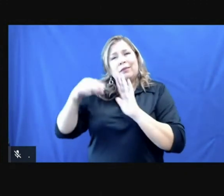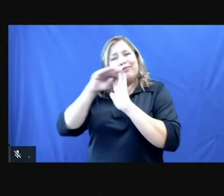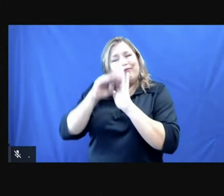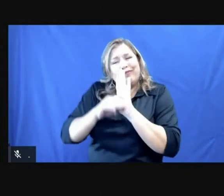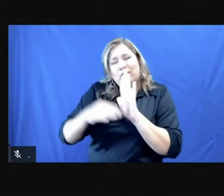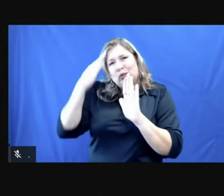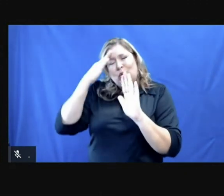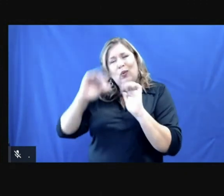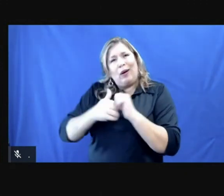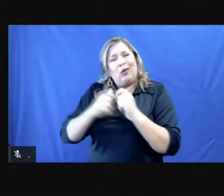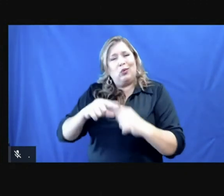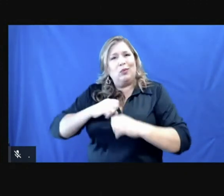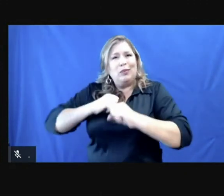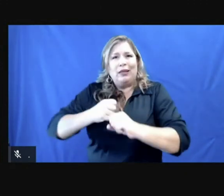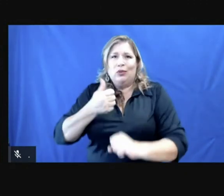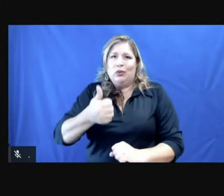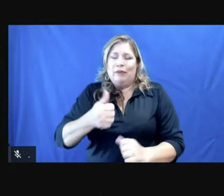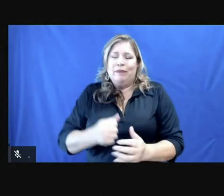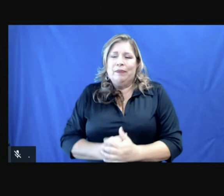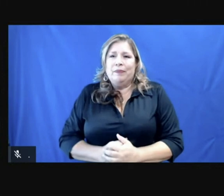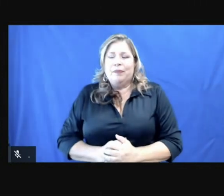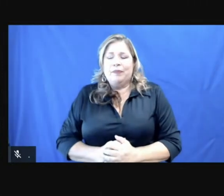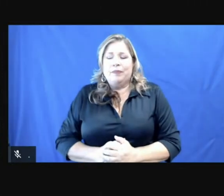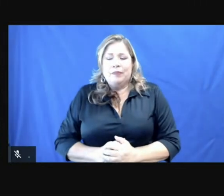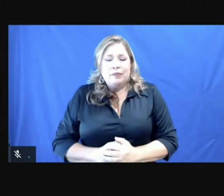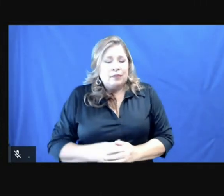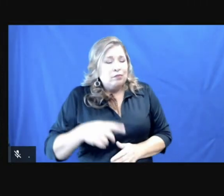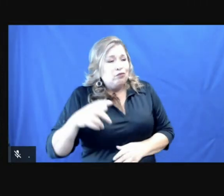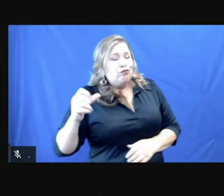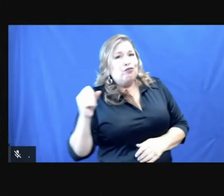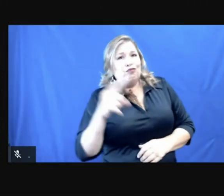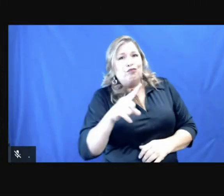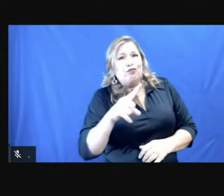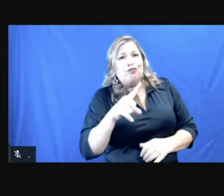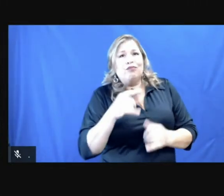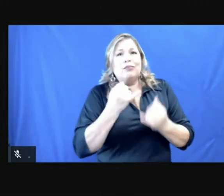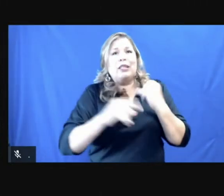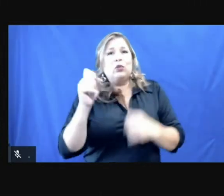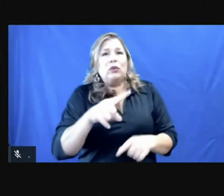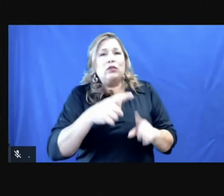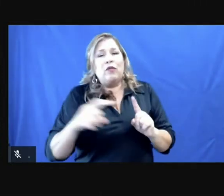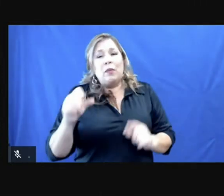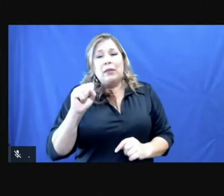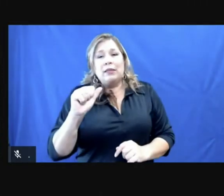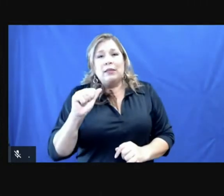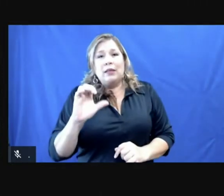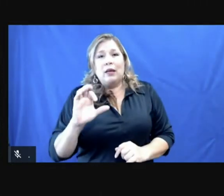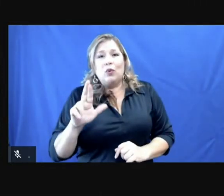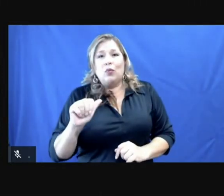means. Final question, Sophia Bolog, the Sacramento Bee.